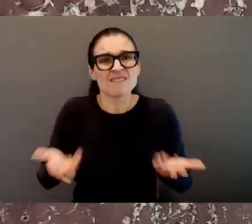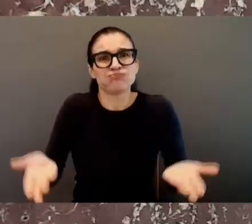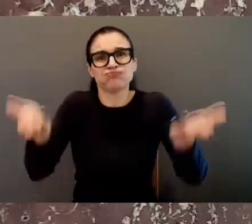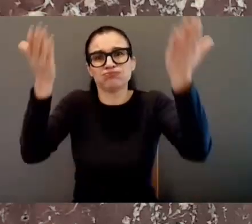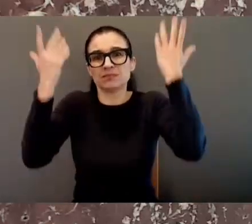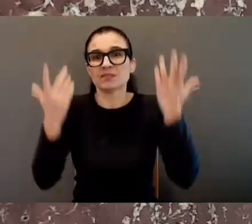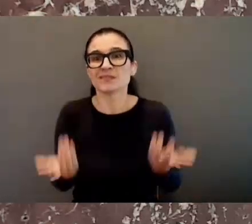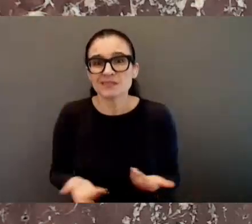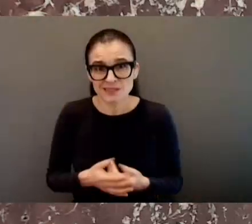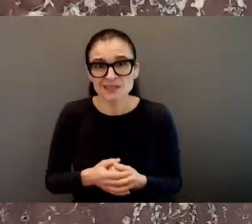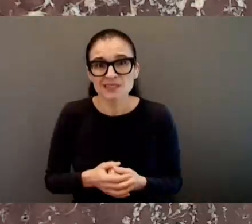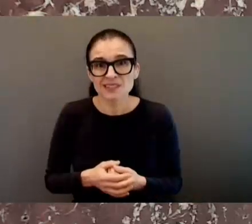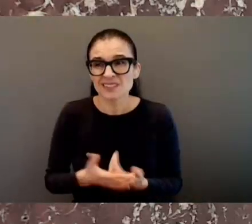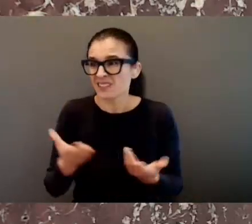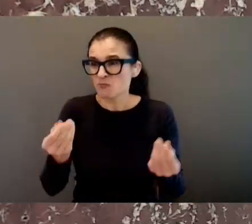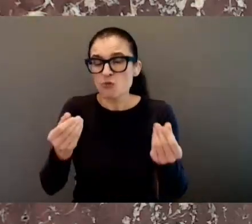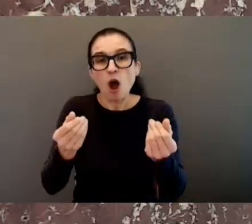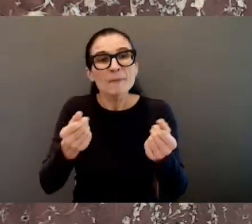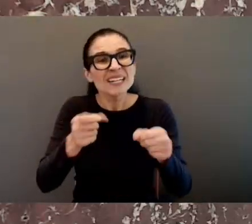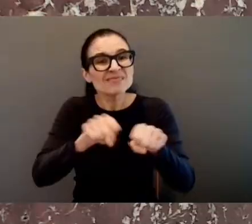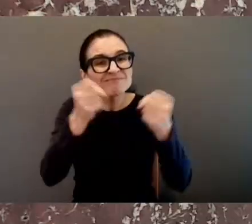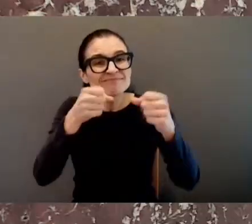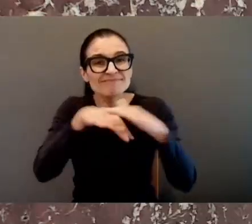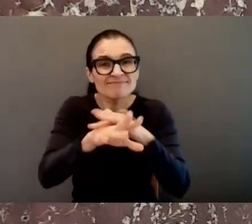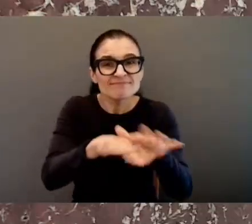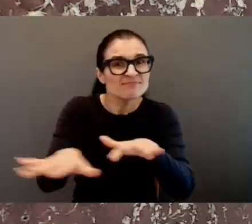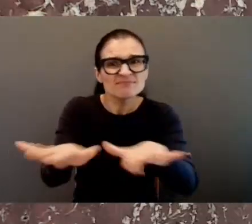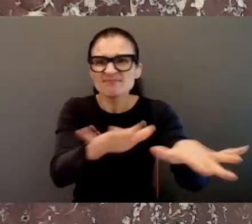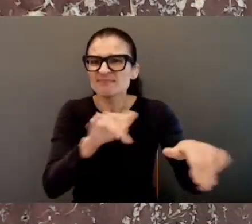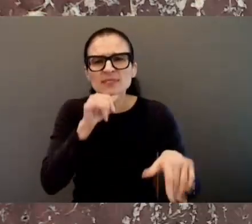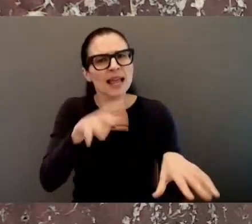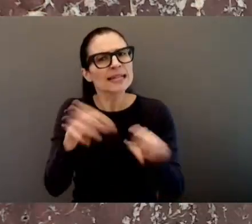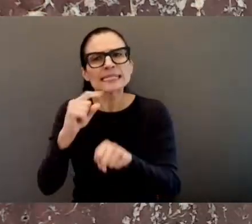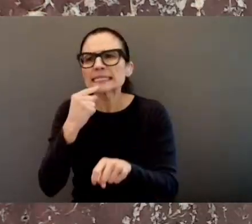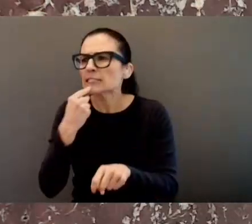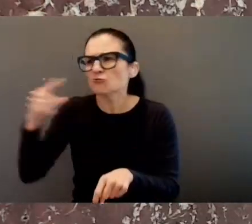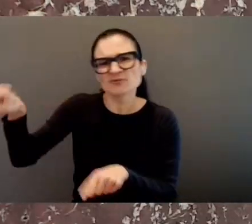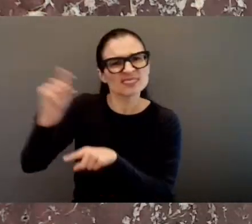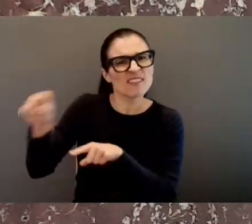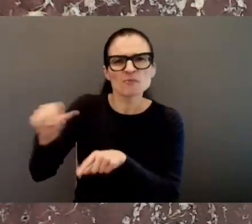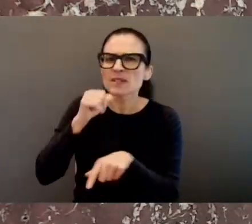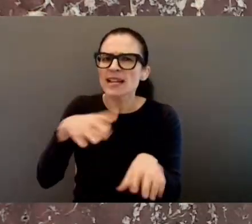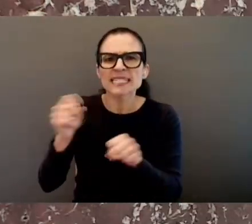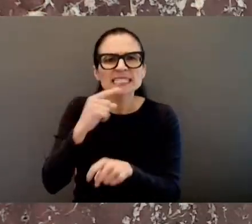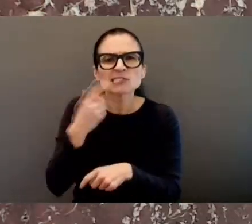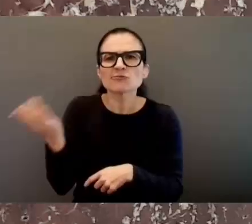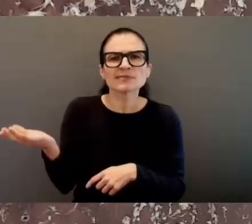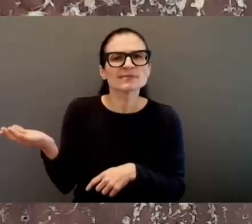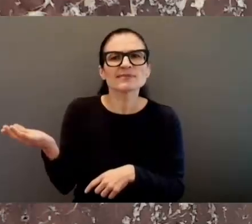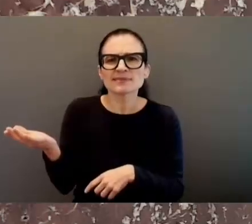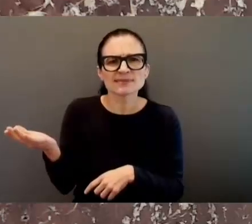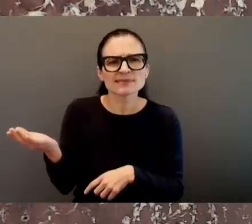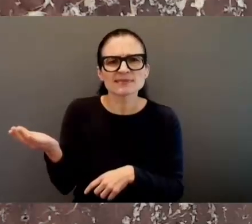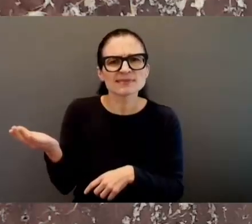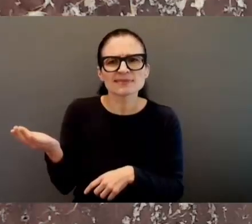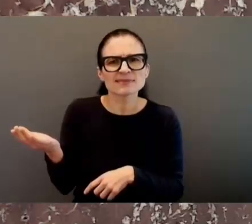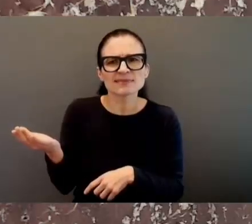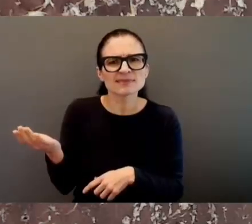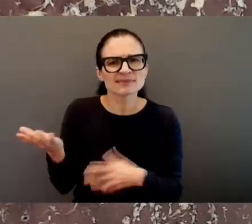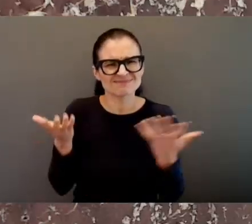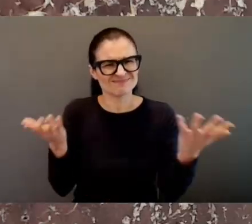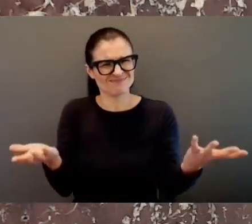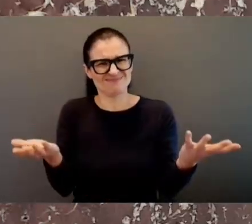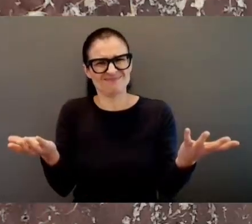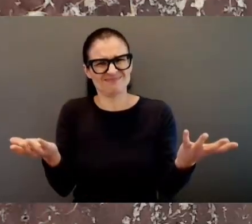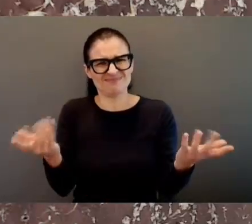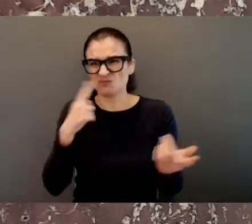management and real healthcare integration because they have failed to this point in keeping our streets safe. So when will the